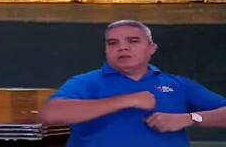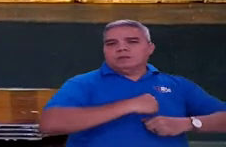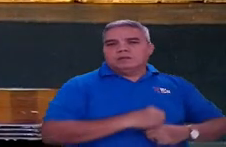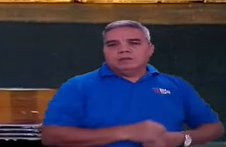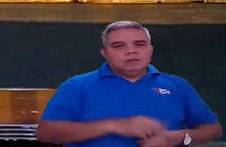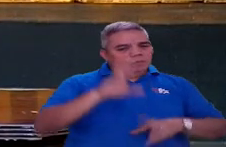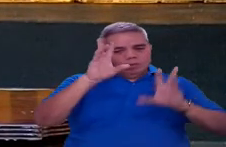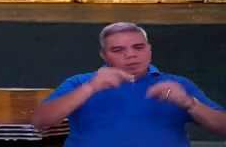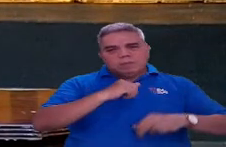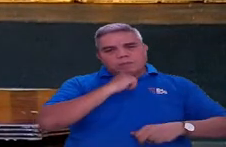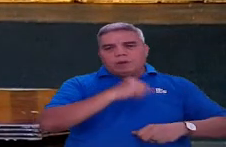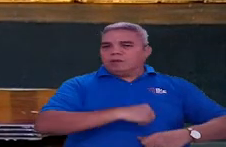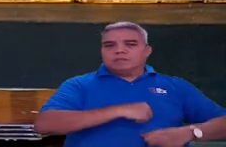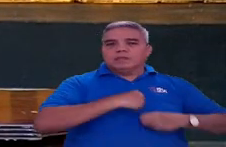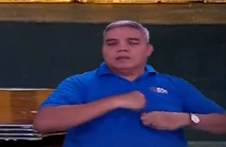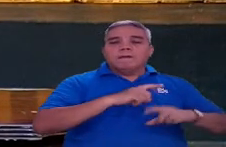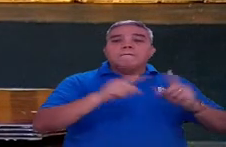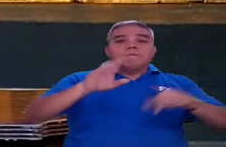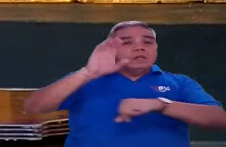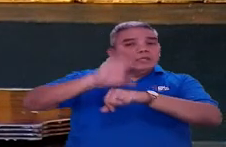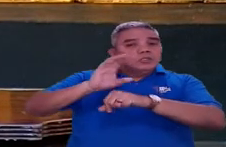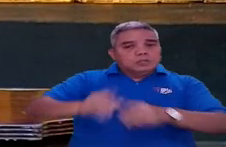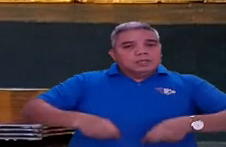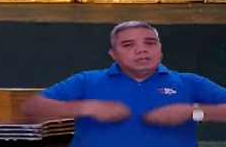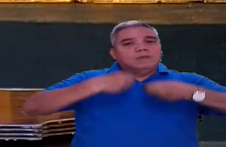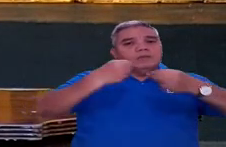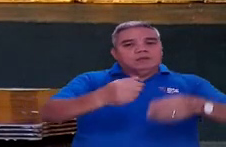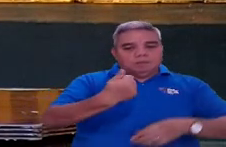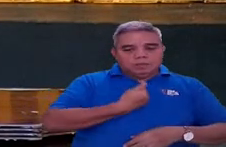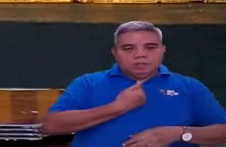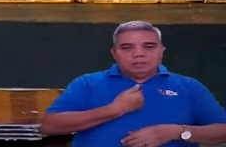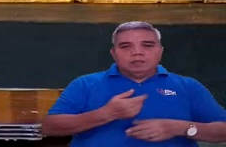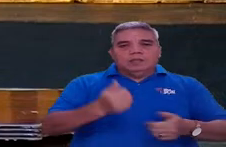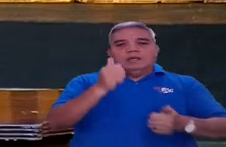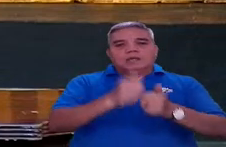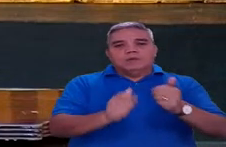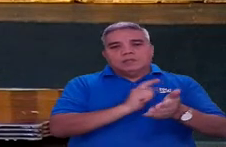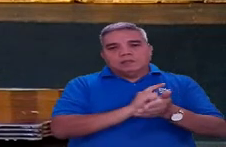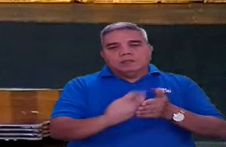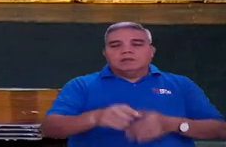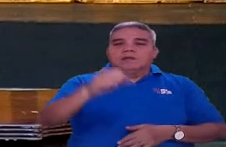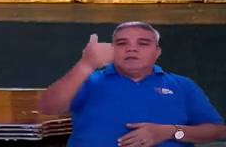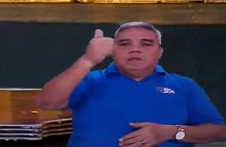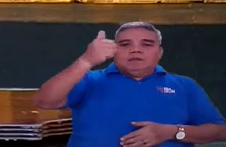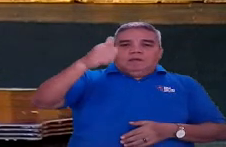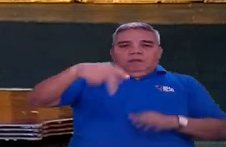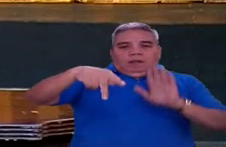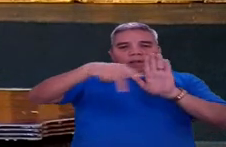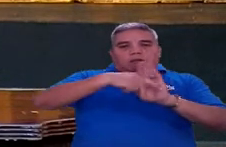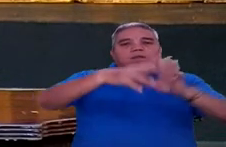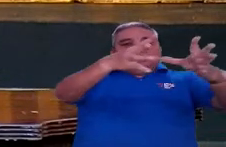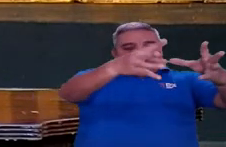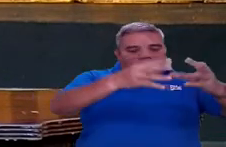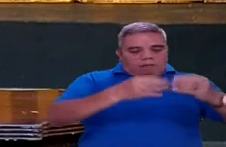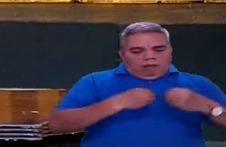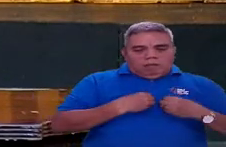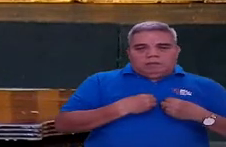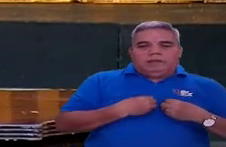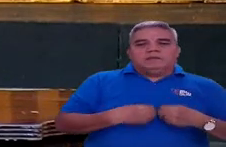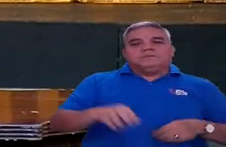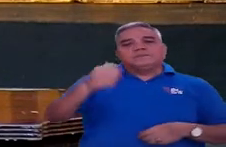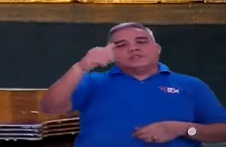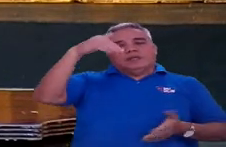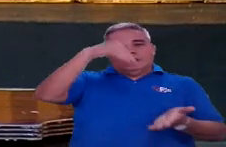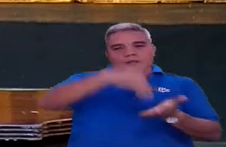proud about, I'm not proud of this. The church is giving me my personal allowance every week of 10,000 pesos. I receive